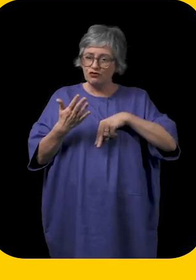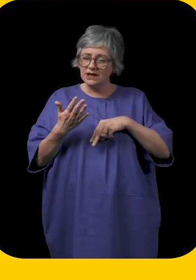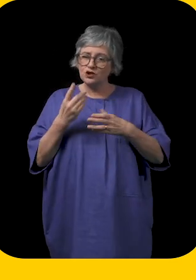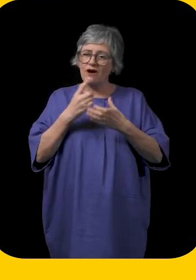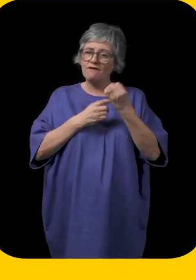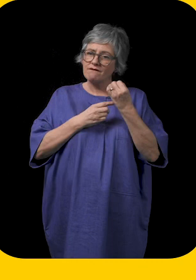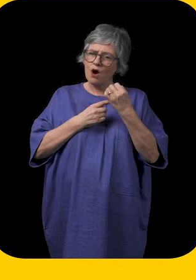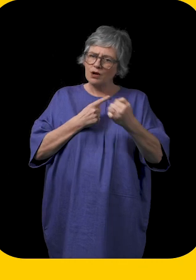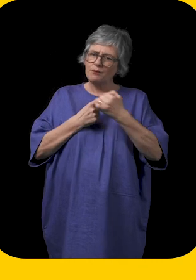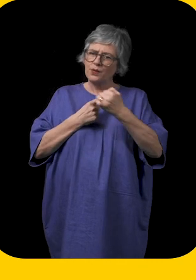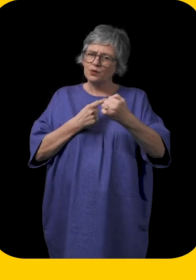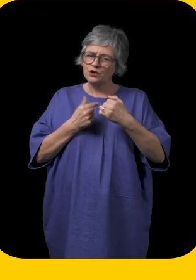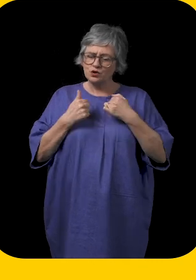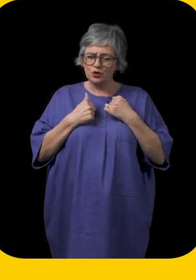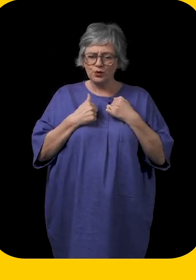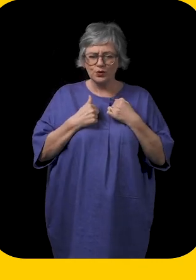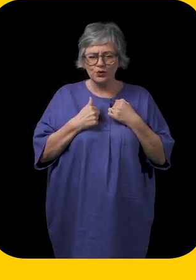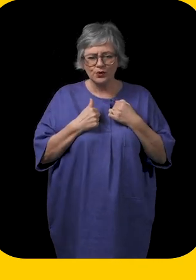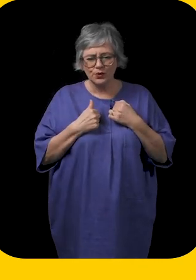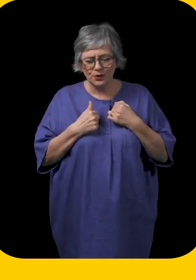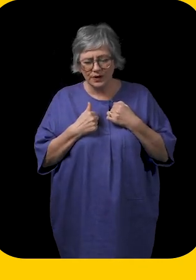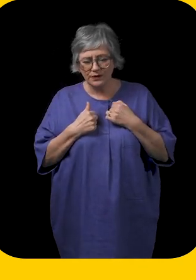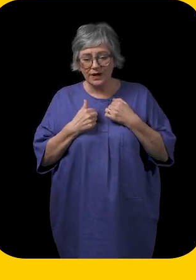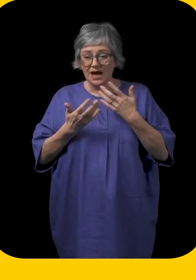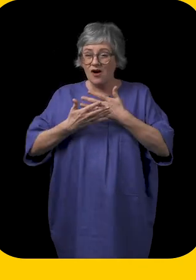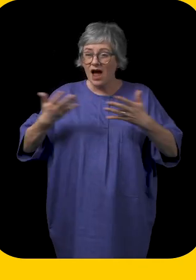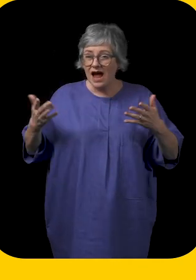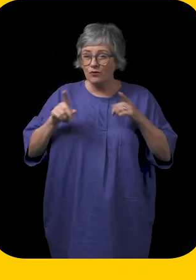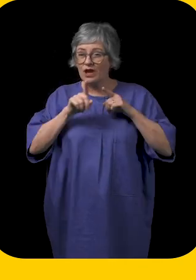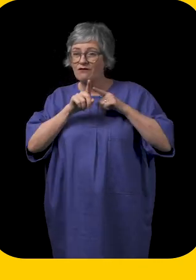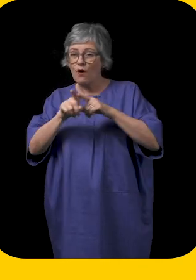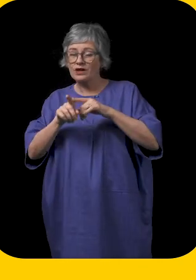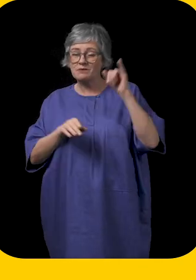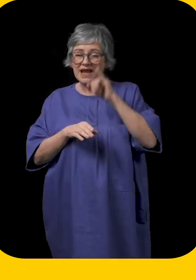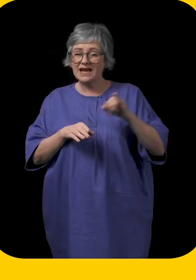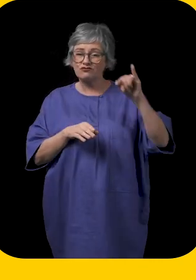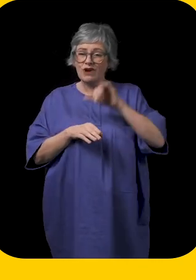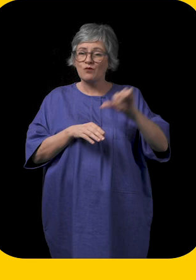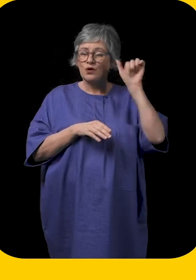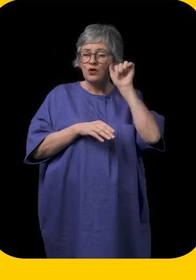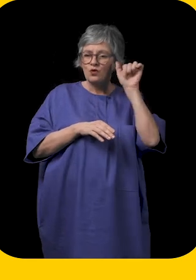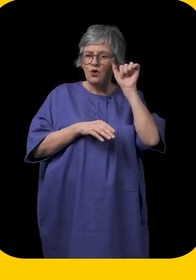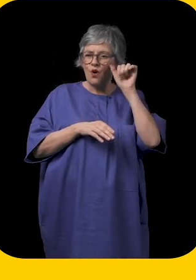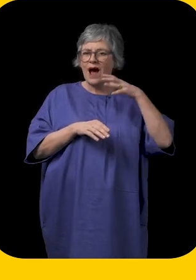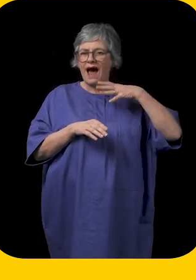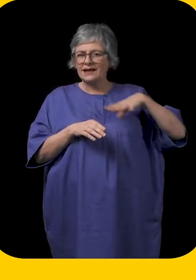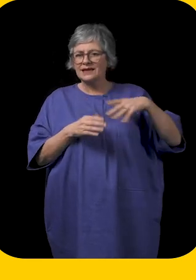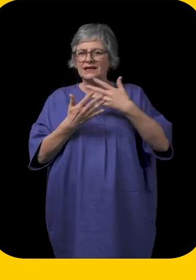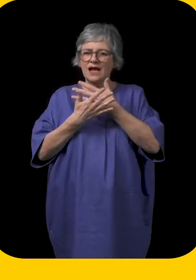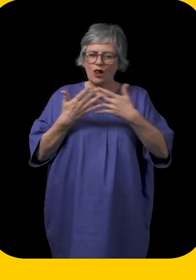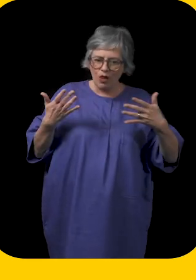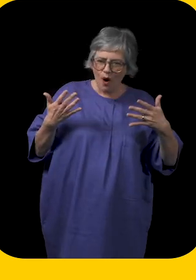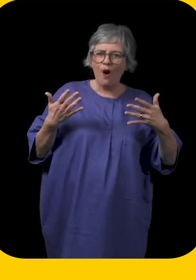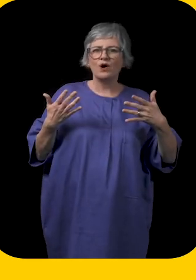there anyone over the past few months that you've been reading that you found really resonated with you? Yeah, so if anybody follows me